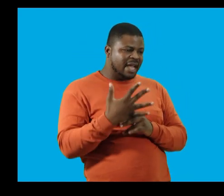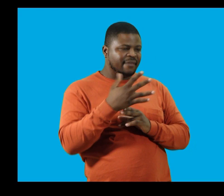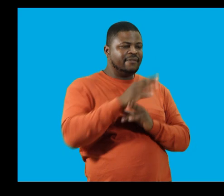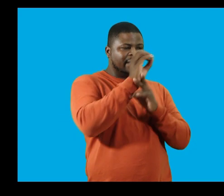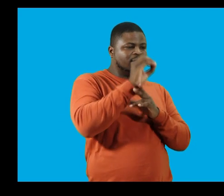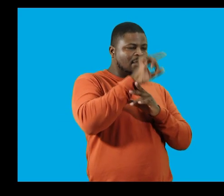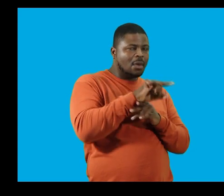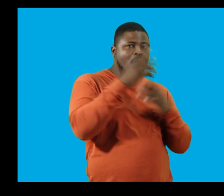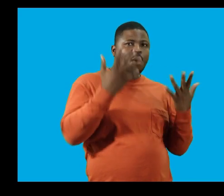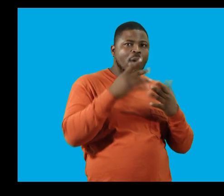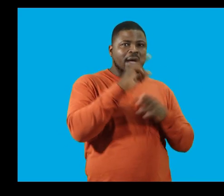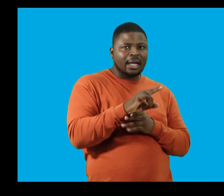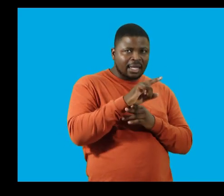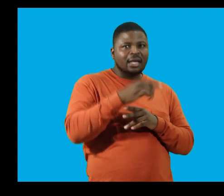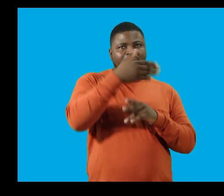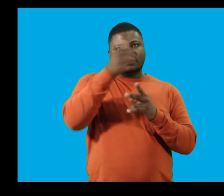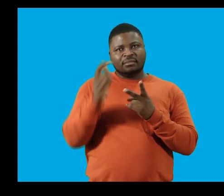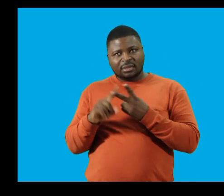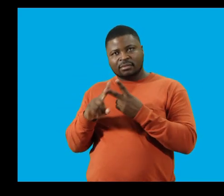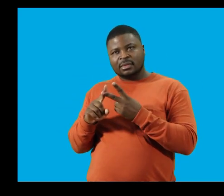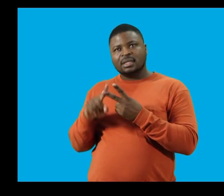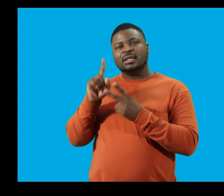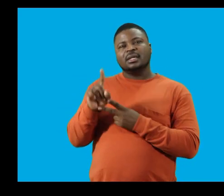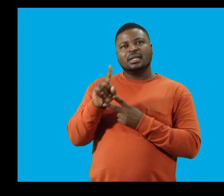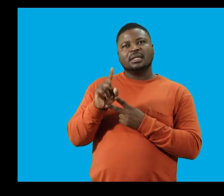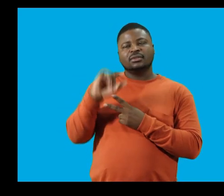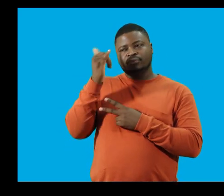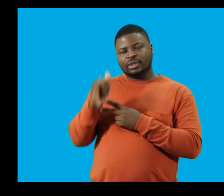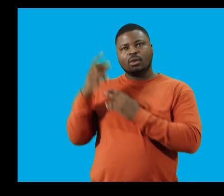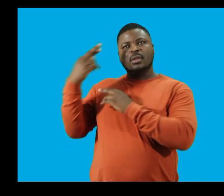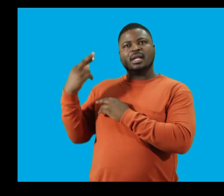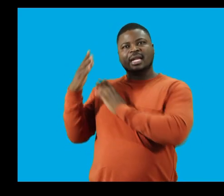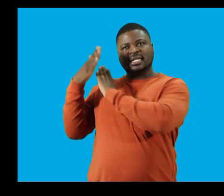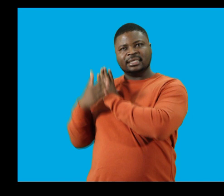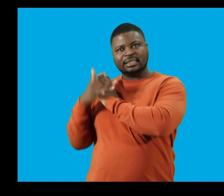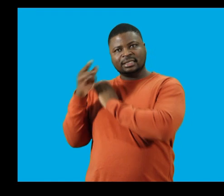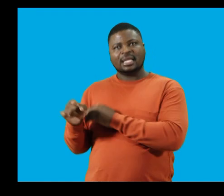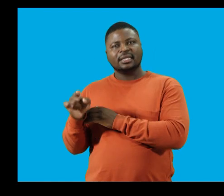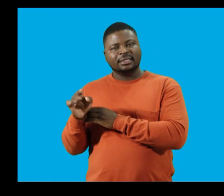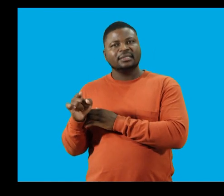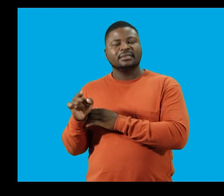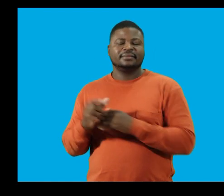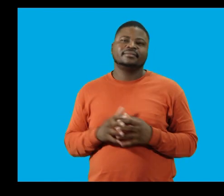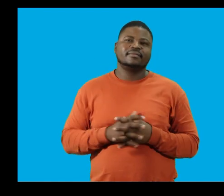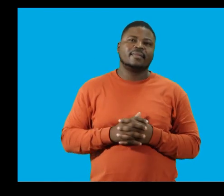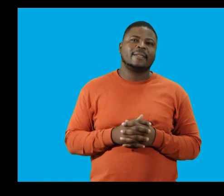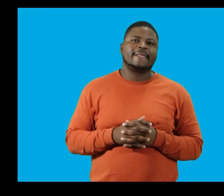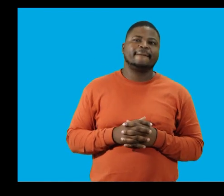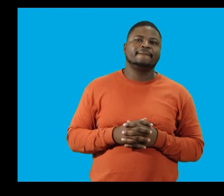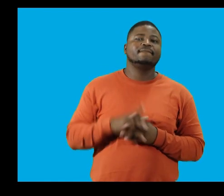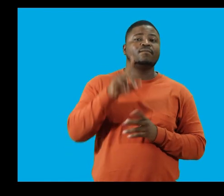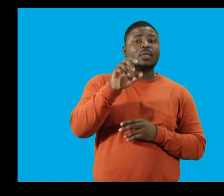degrees Celsius on the Celsius side and read it off the right-hand side.